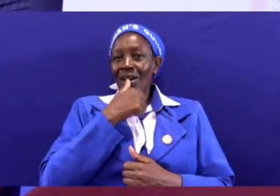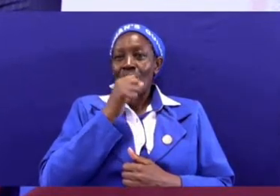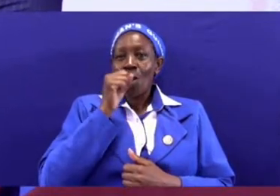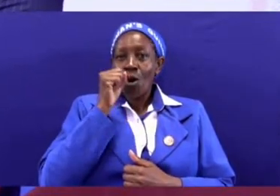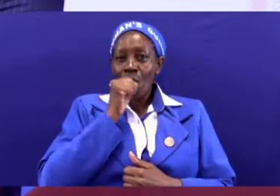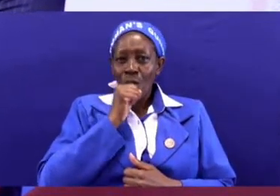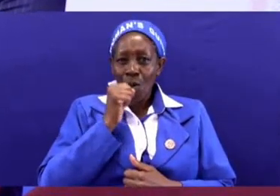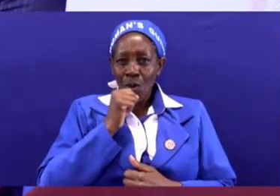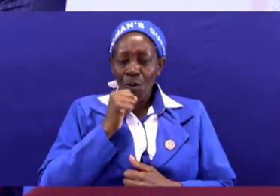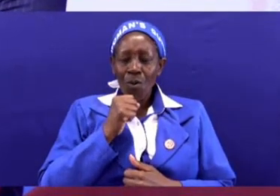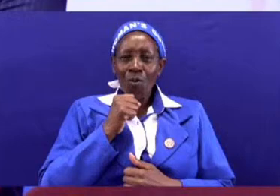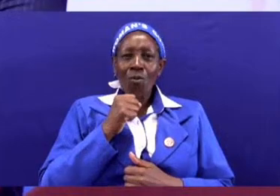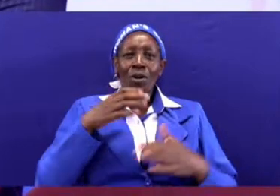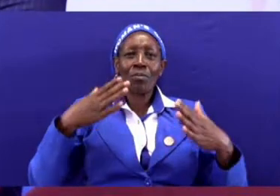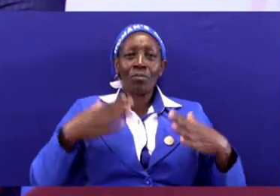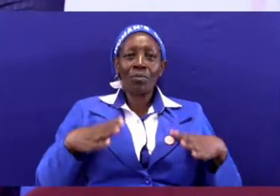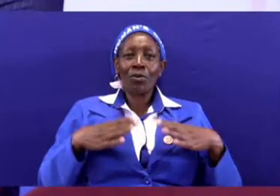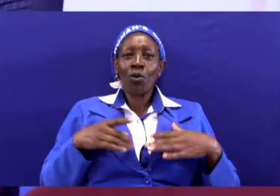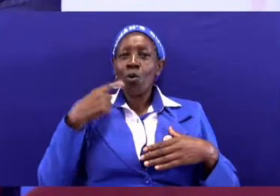the congregation.